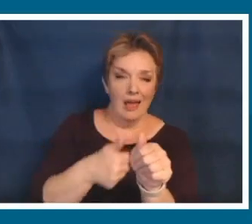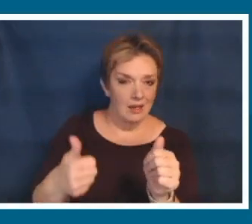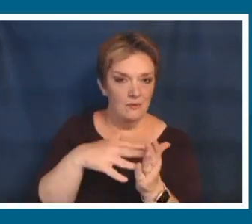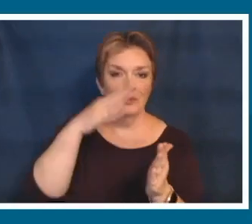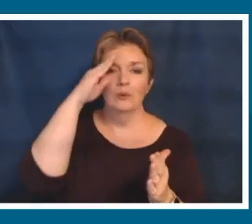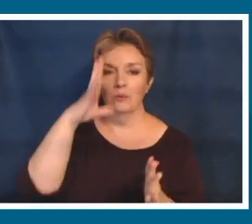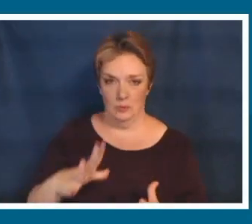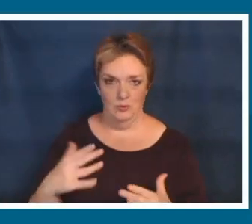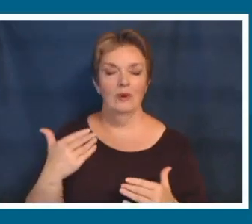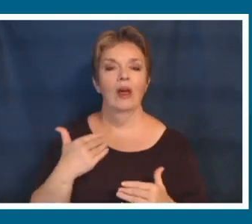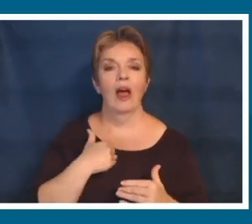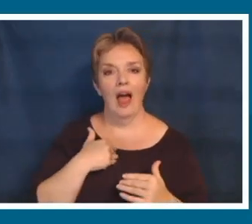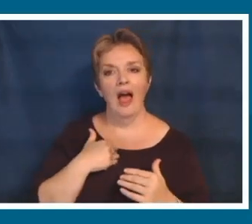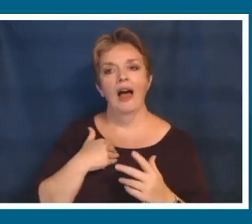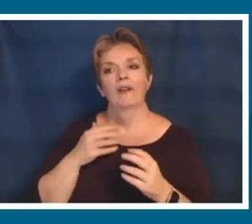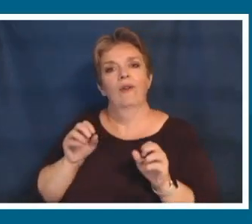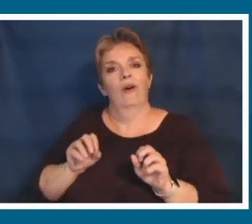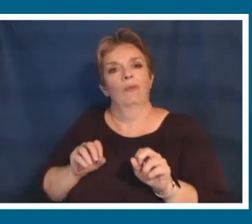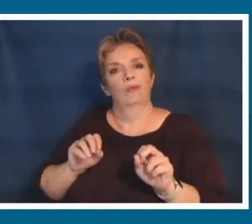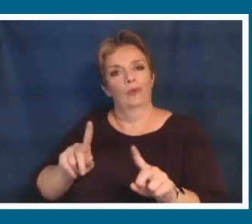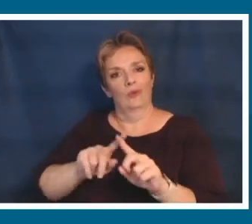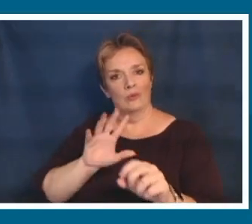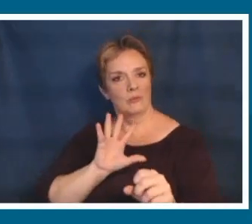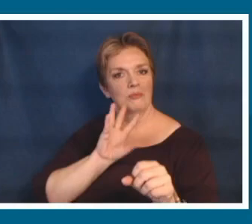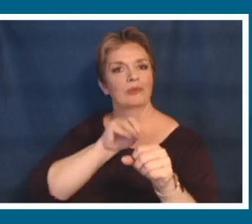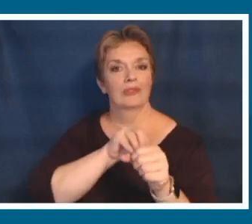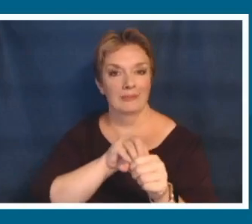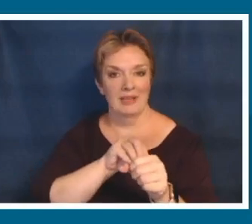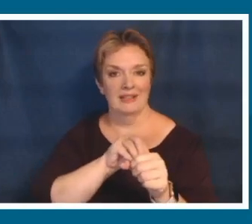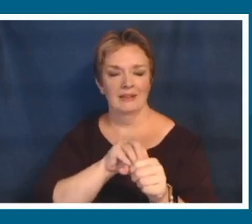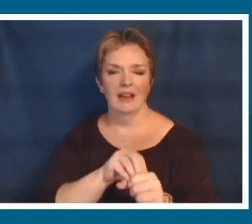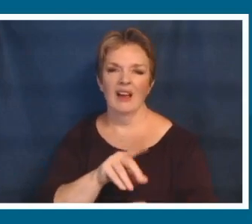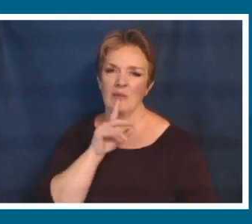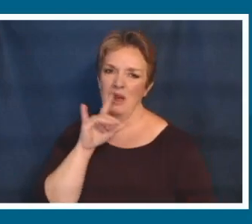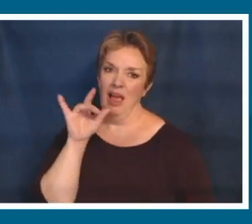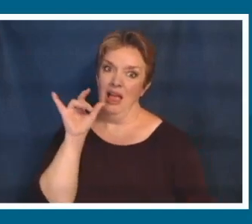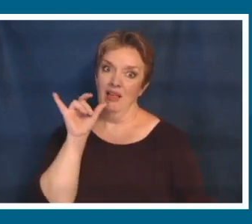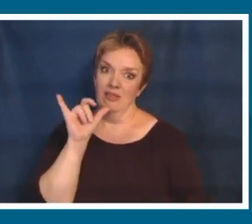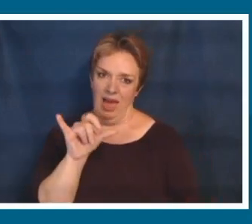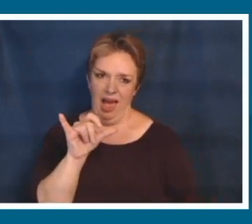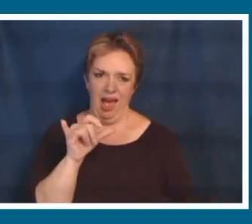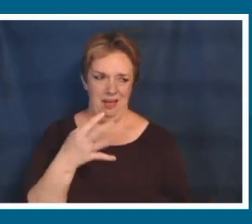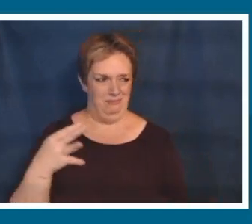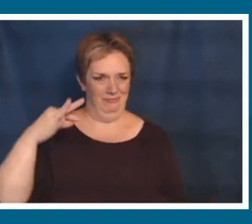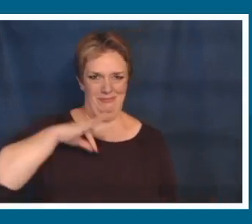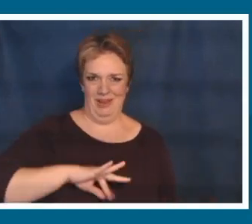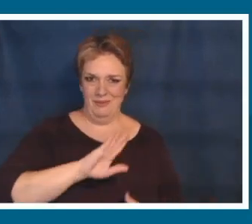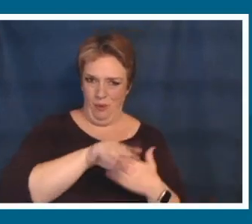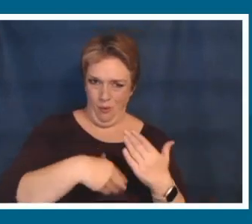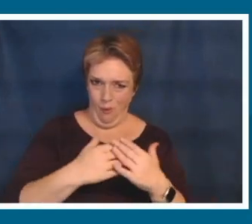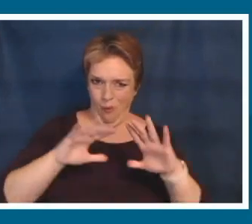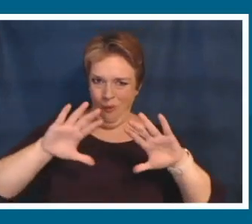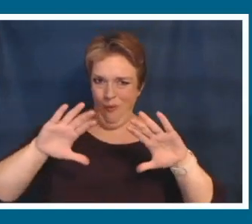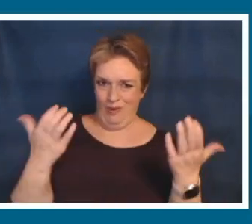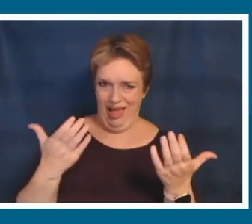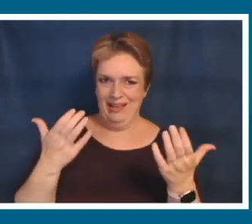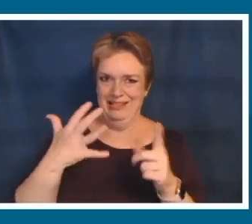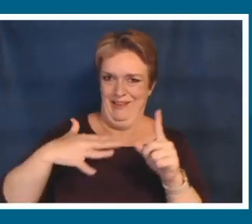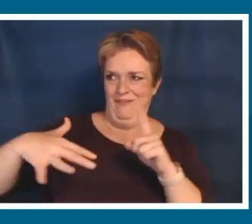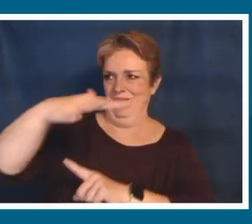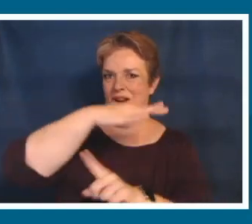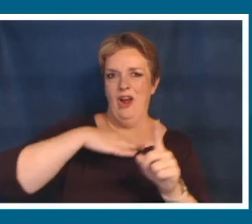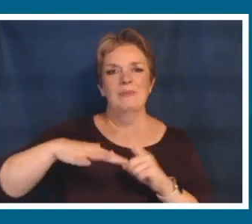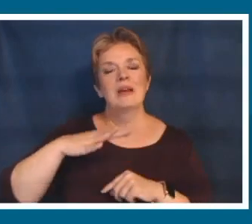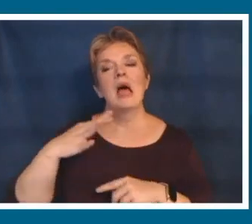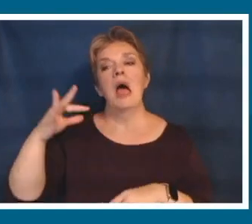so empowering for the classroom environment, not just the individual student, but for the classroom environment